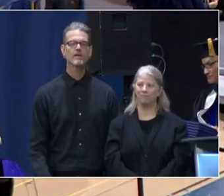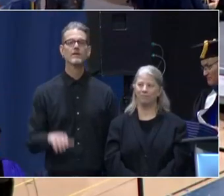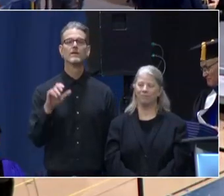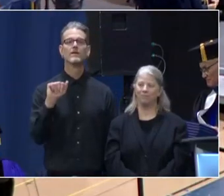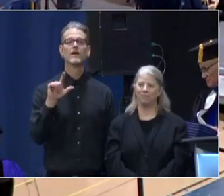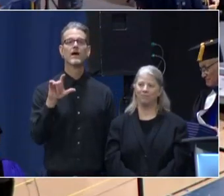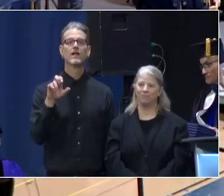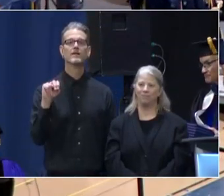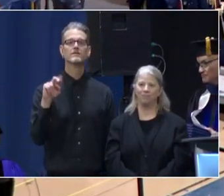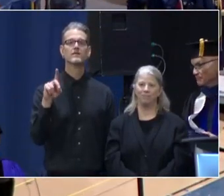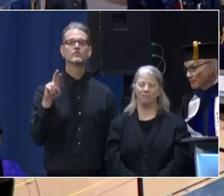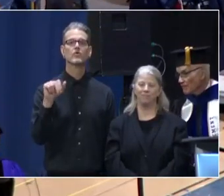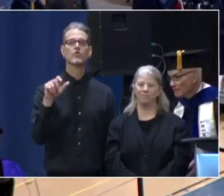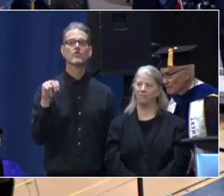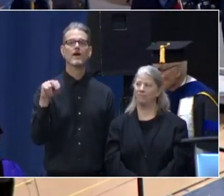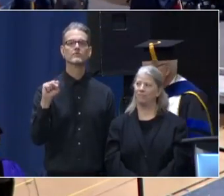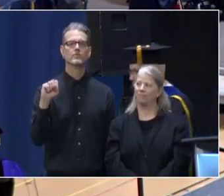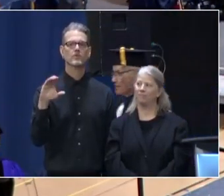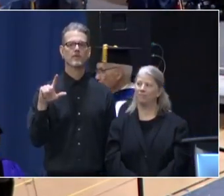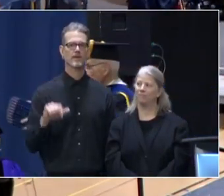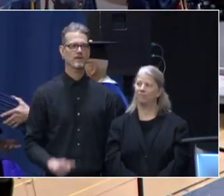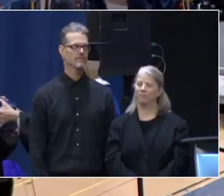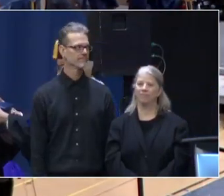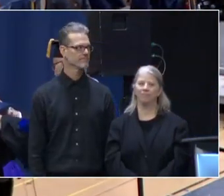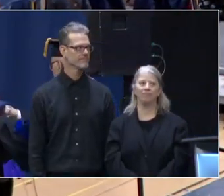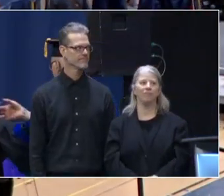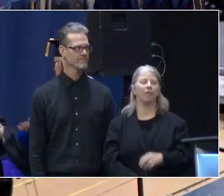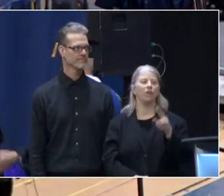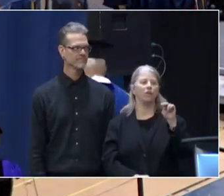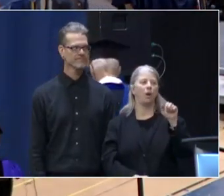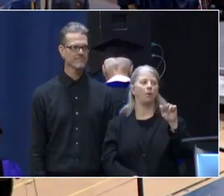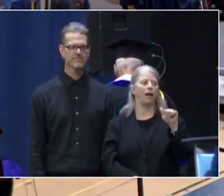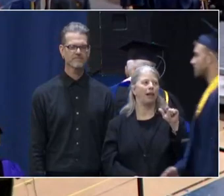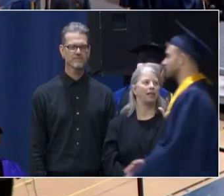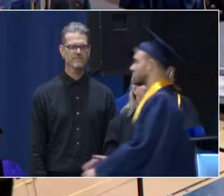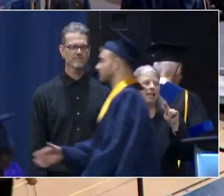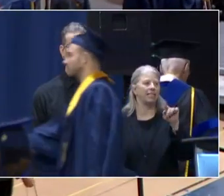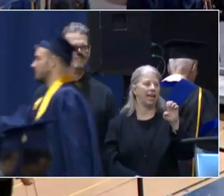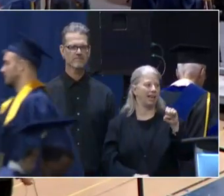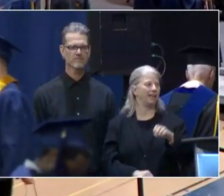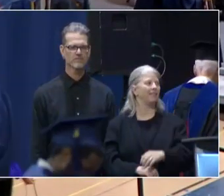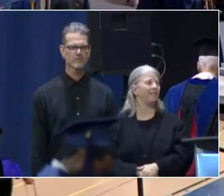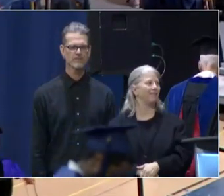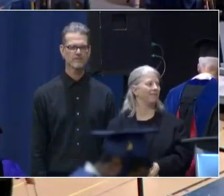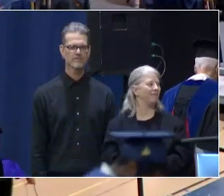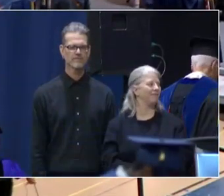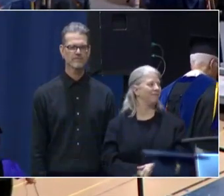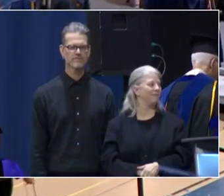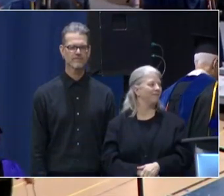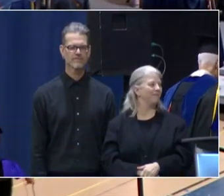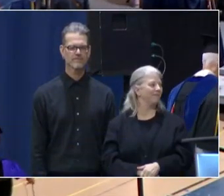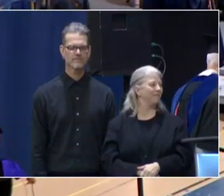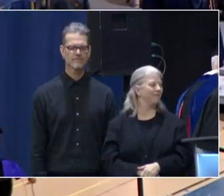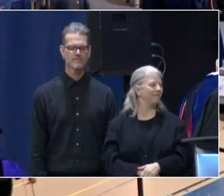Allison Duran, summa cum laude. Nolan Lancrete.